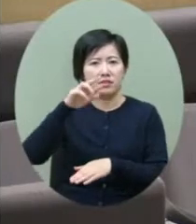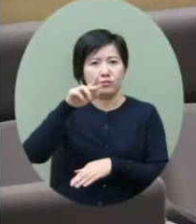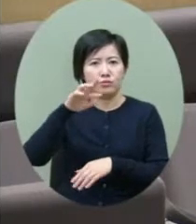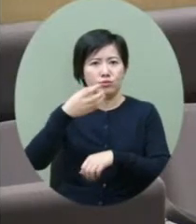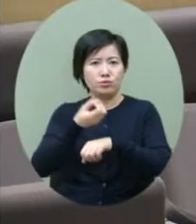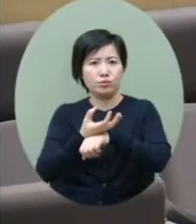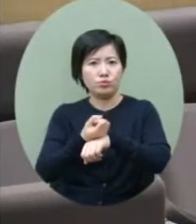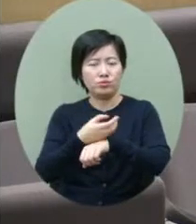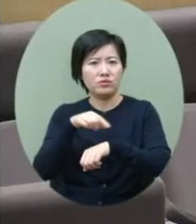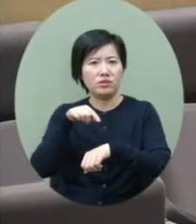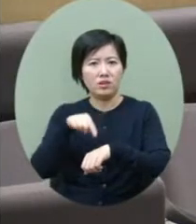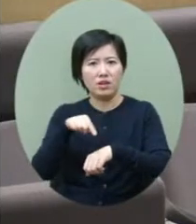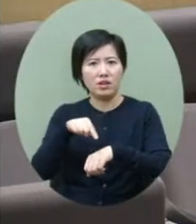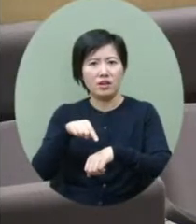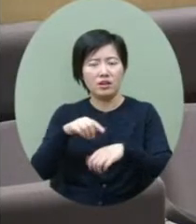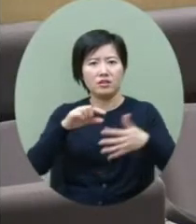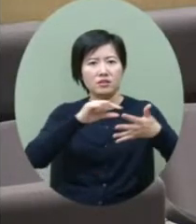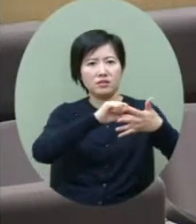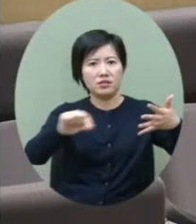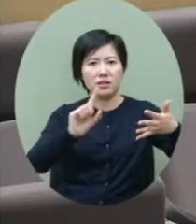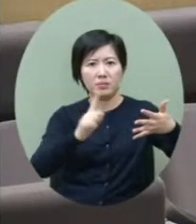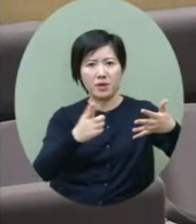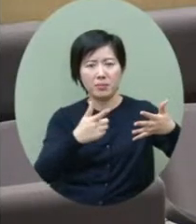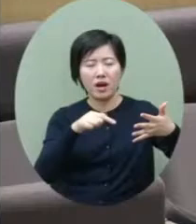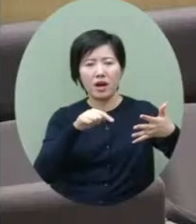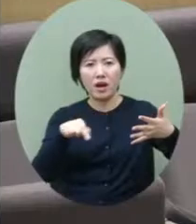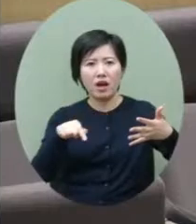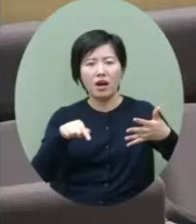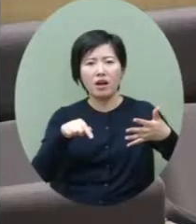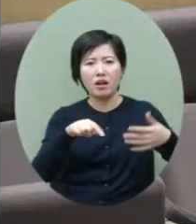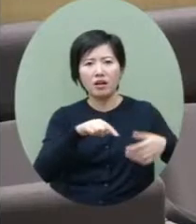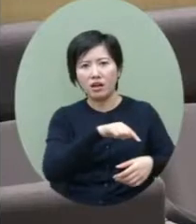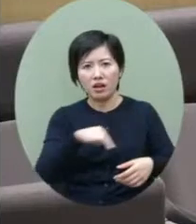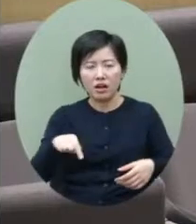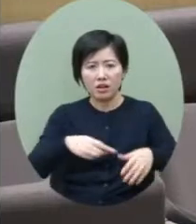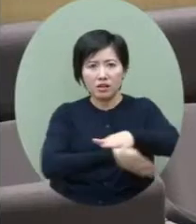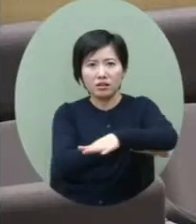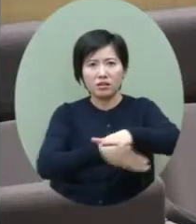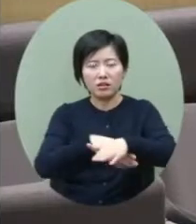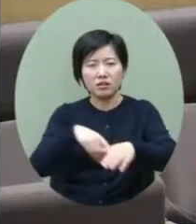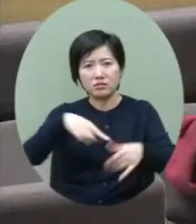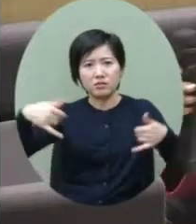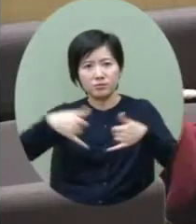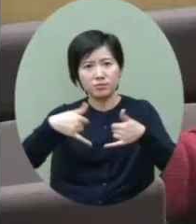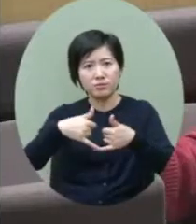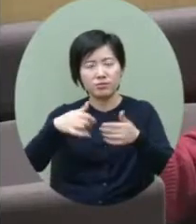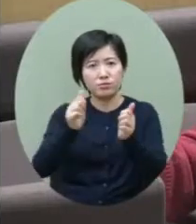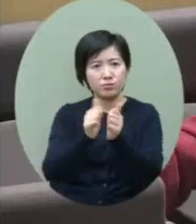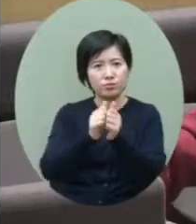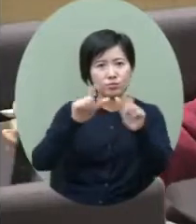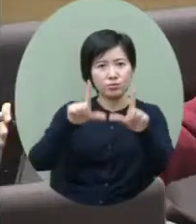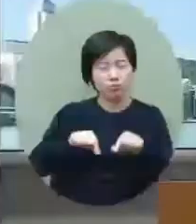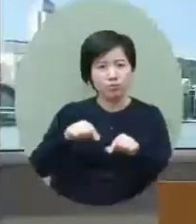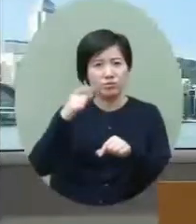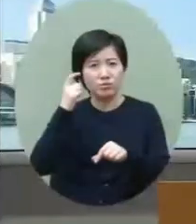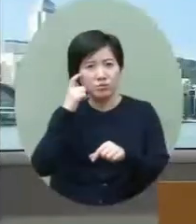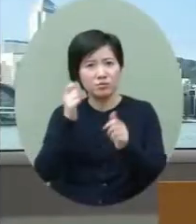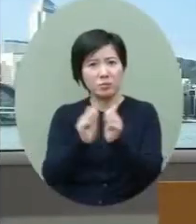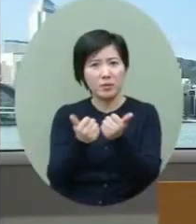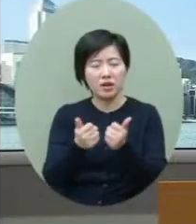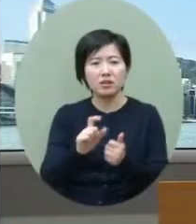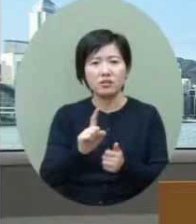gathering? I also like to ask about the 18th floor on Lok Yang San Estate. Do those people know each